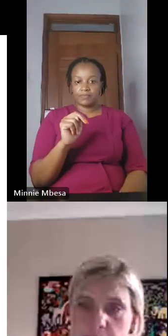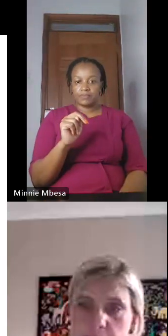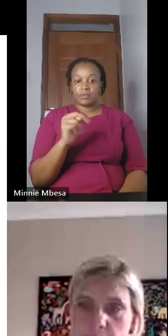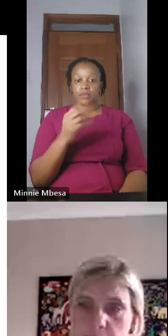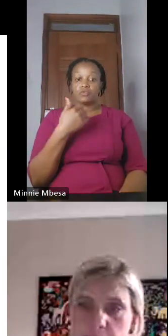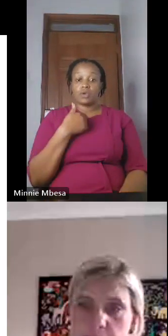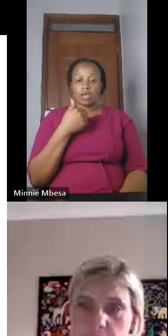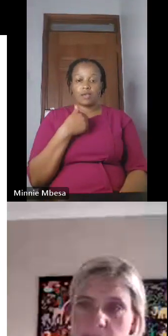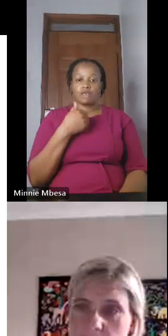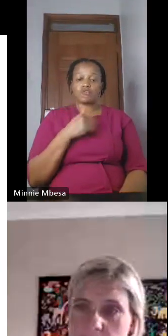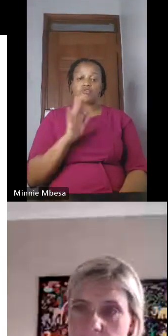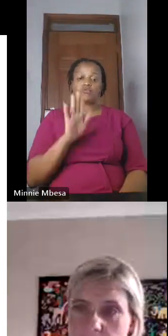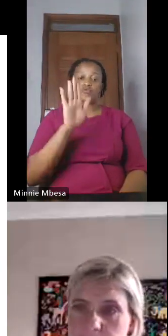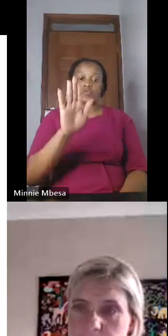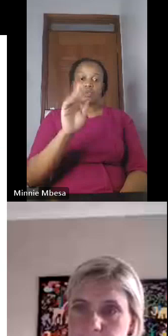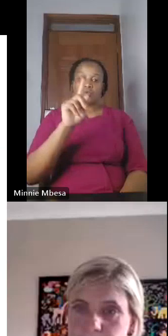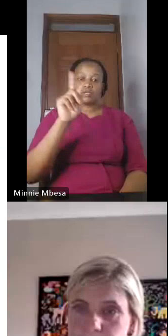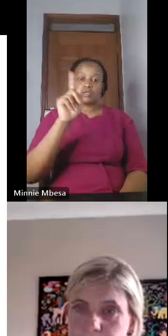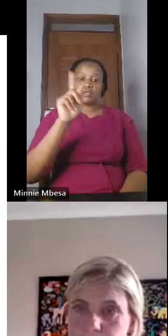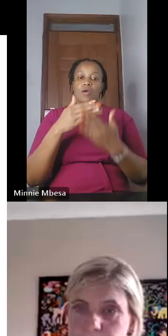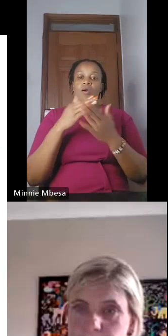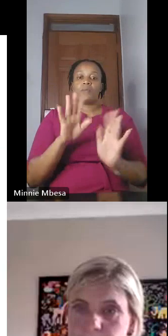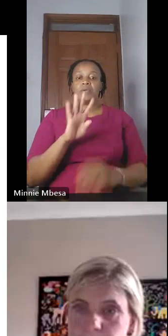your microphone for you.